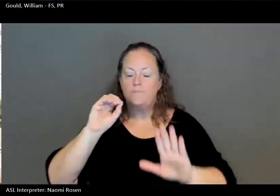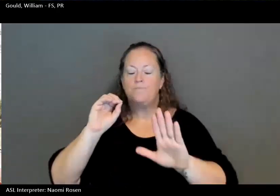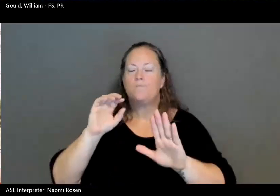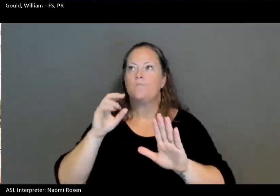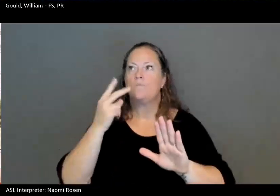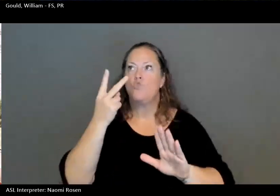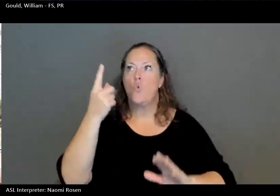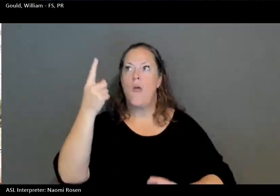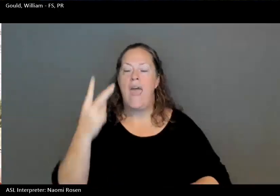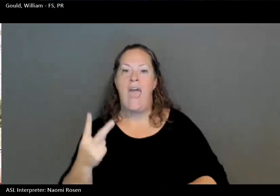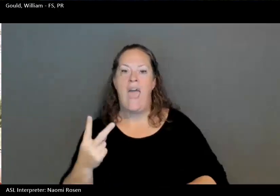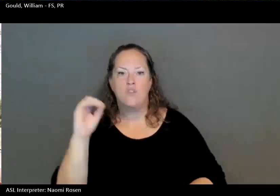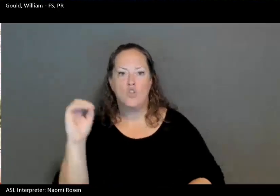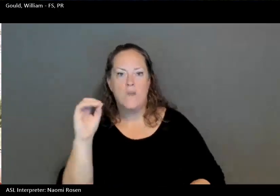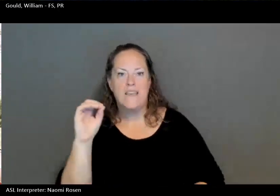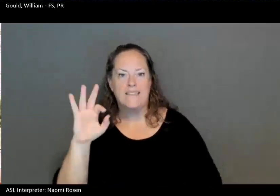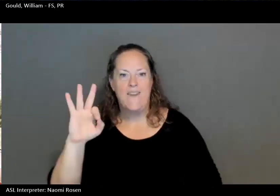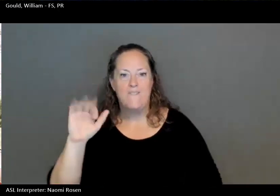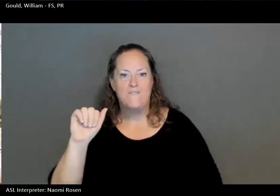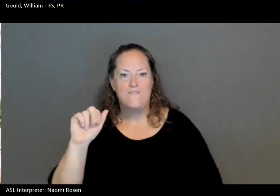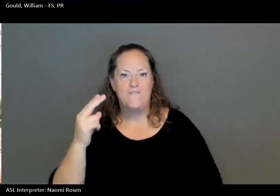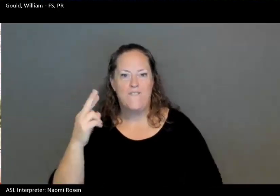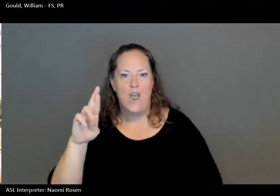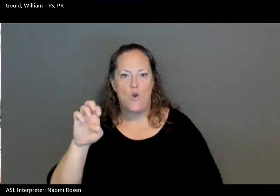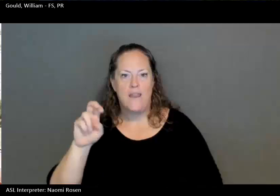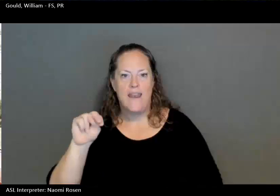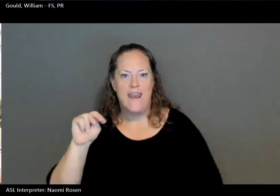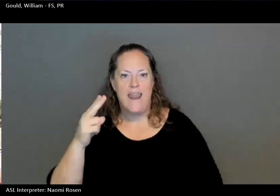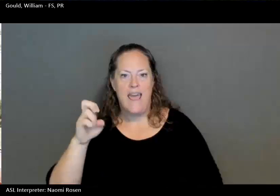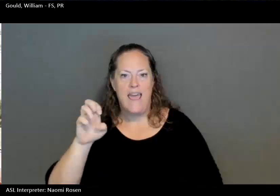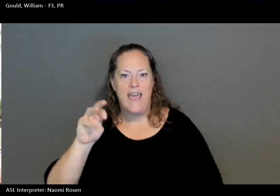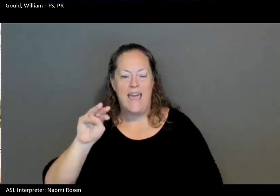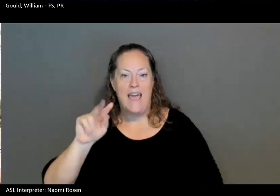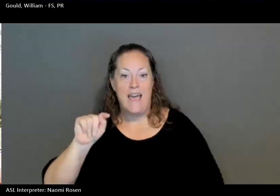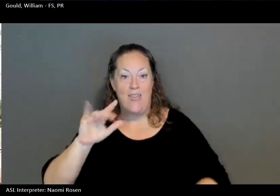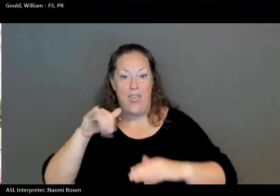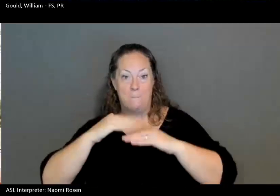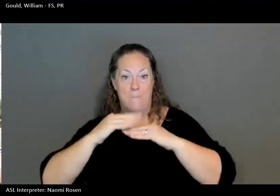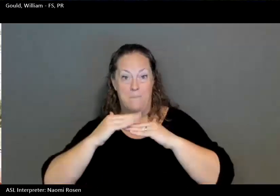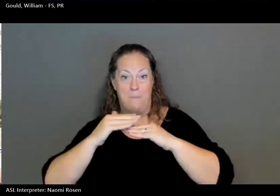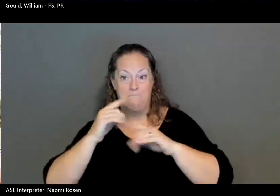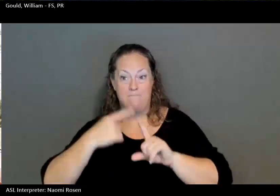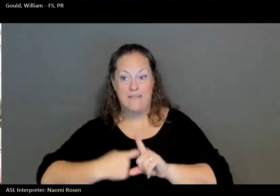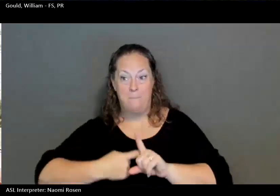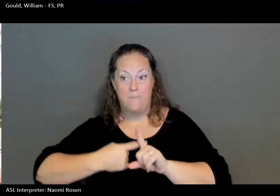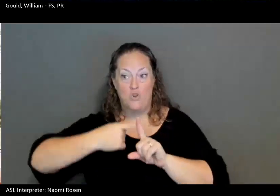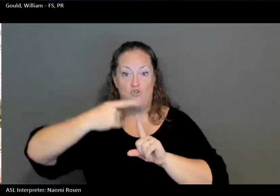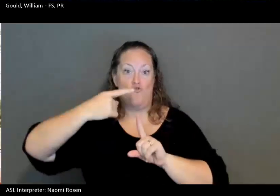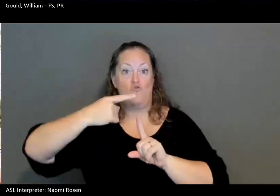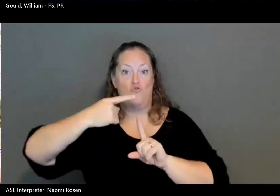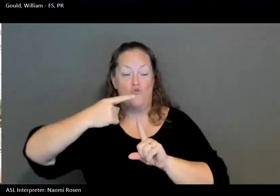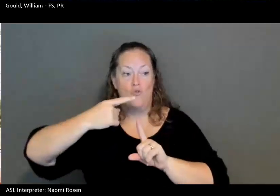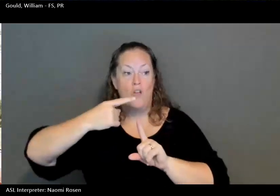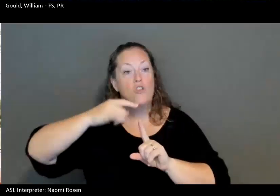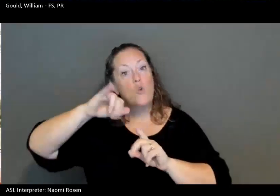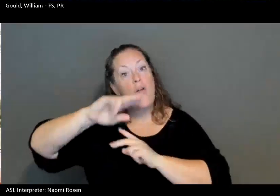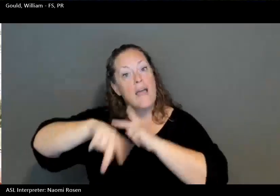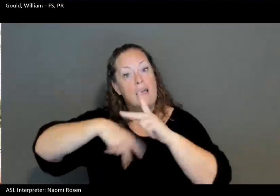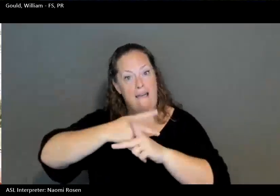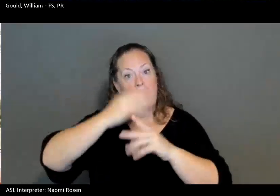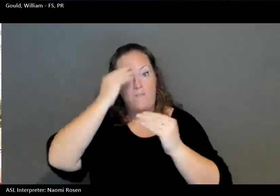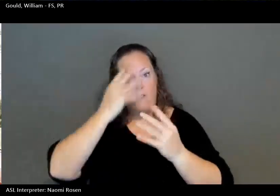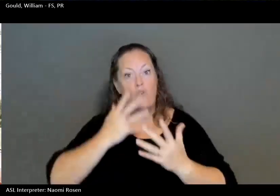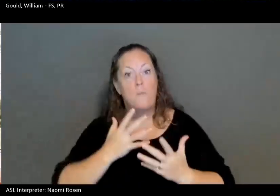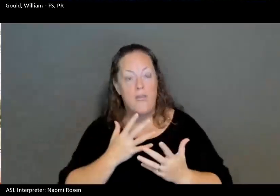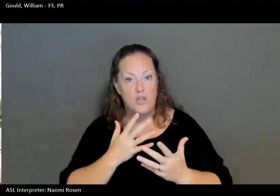2.5 degrees Fahrenheit of minimum temperatures rising. So that type of information, to get at the